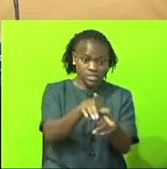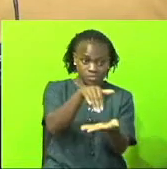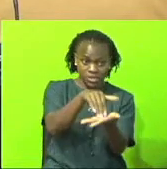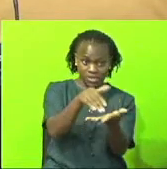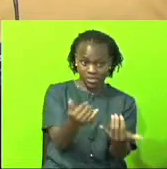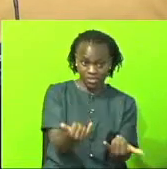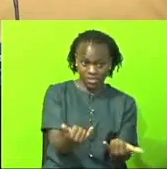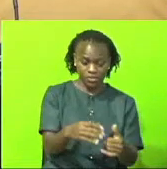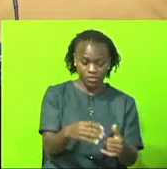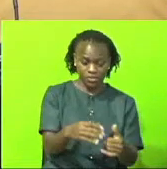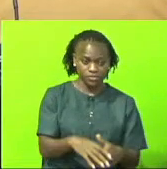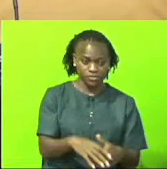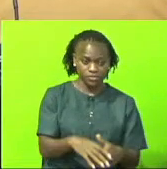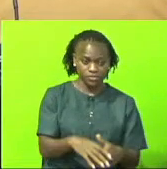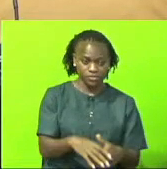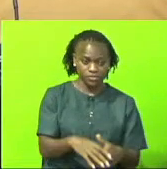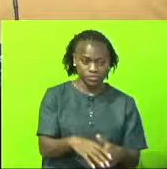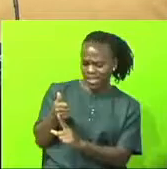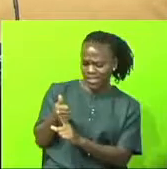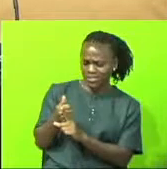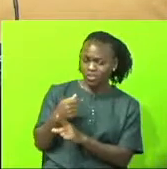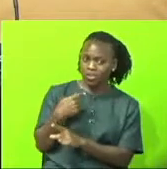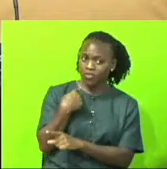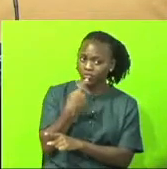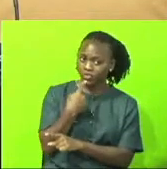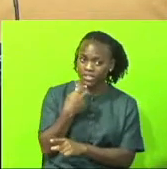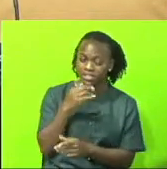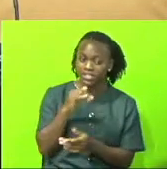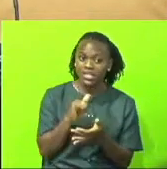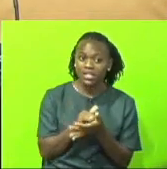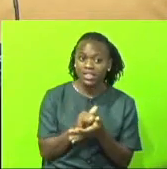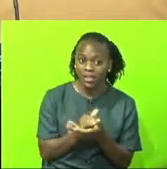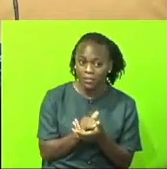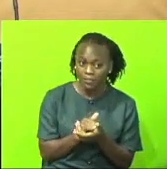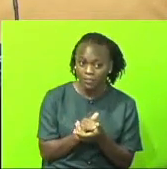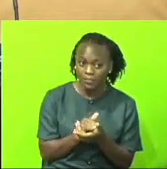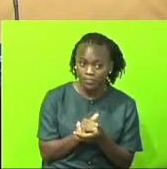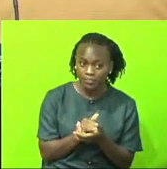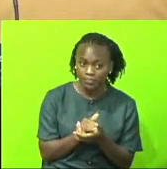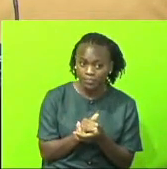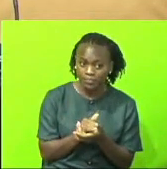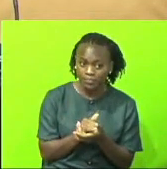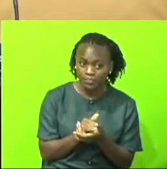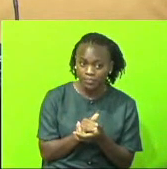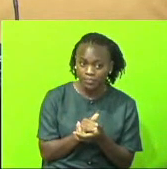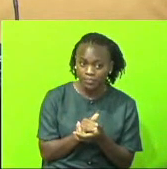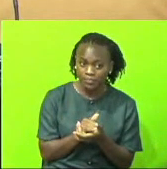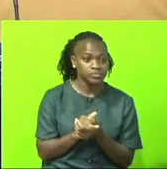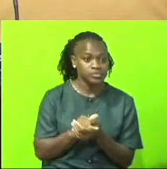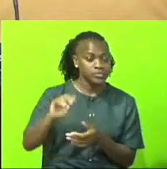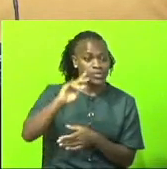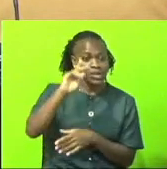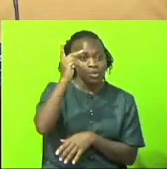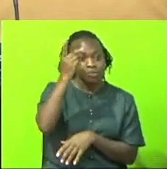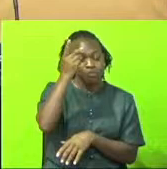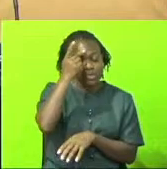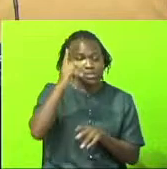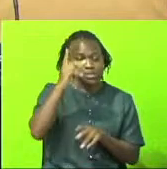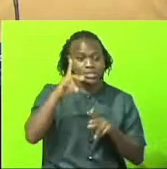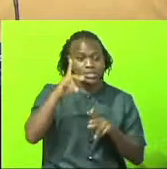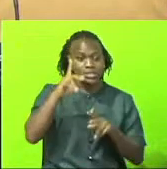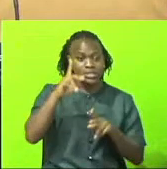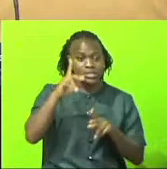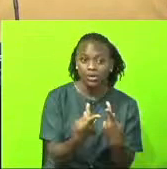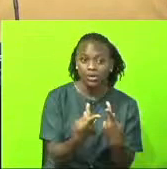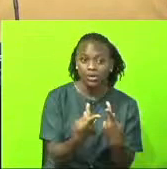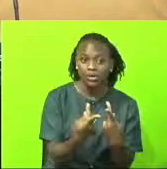to. In his own narration, he also argues that the political party which